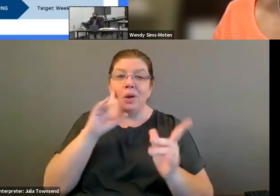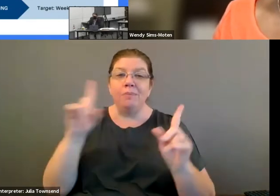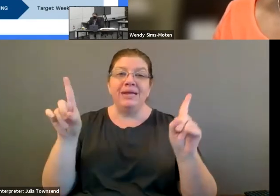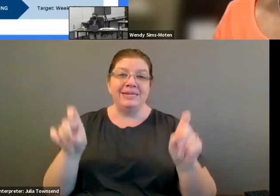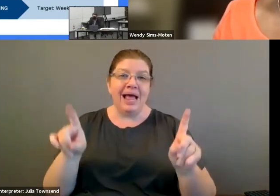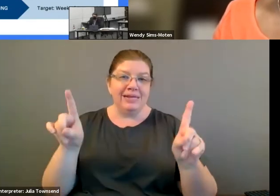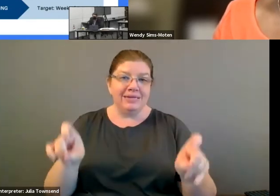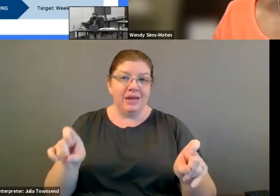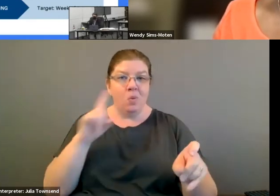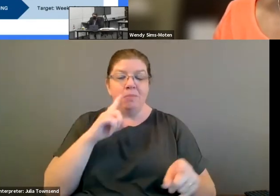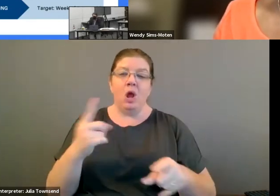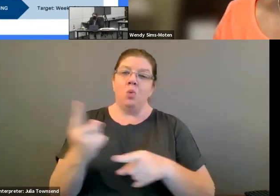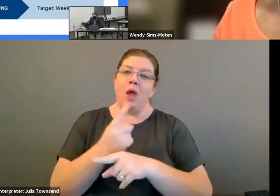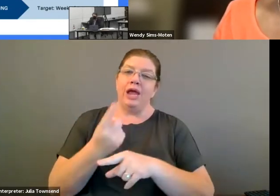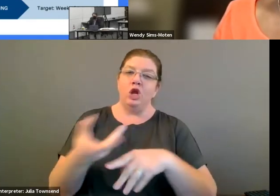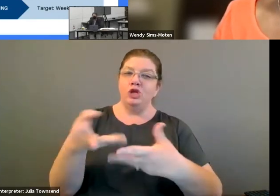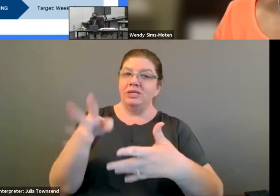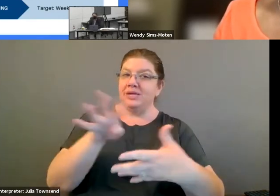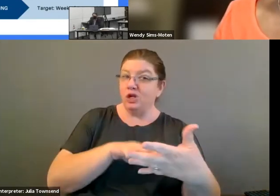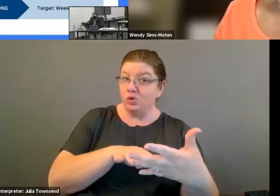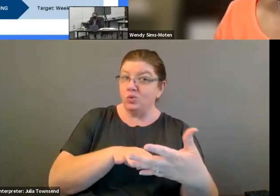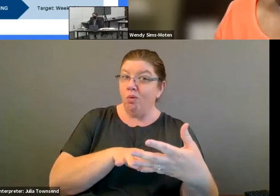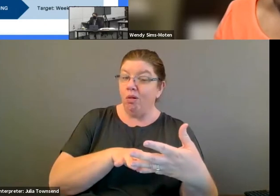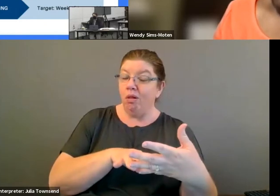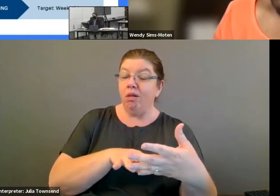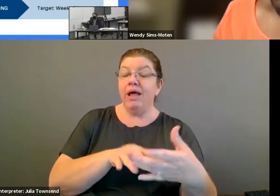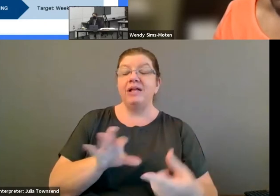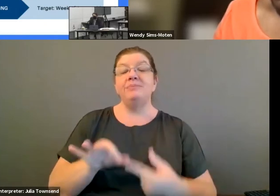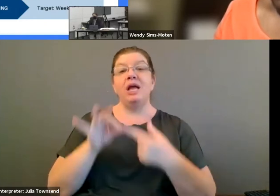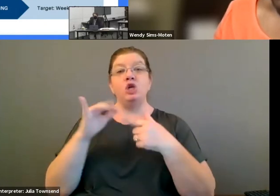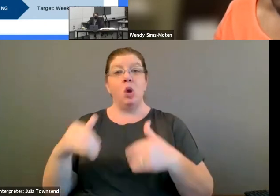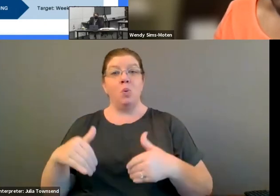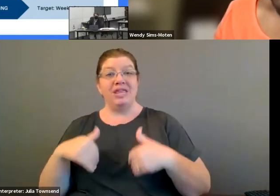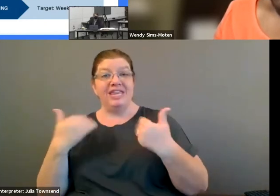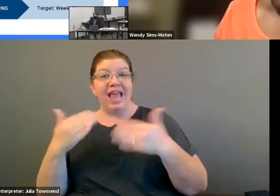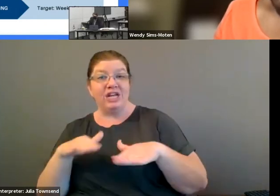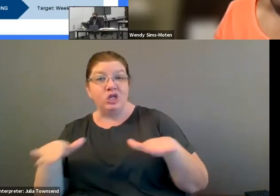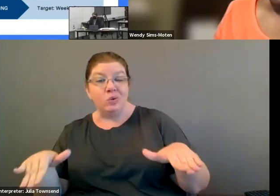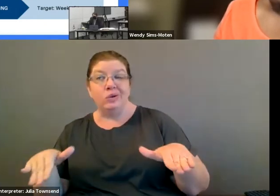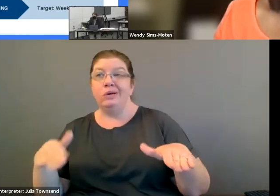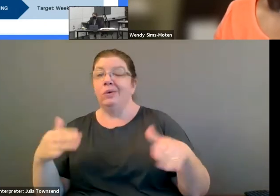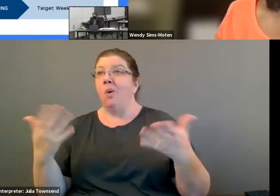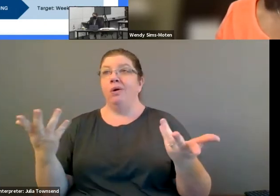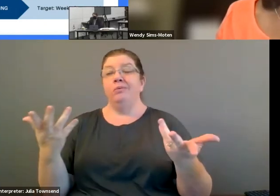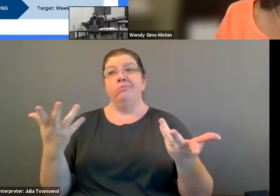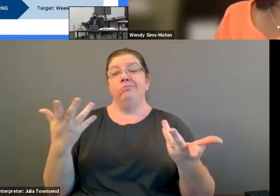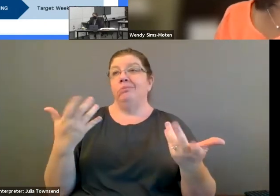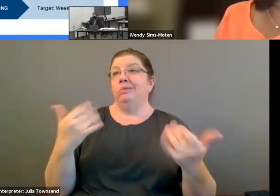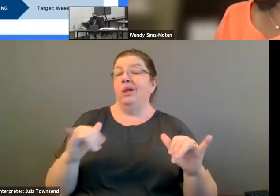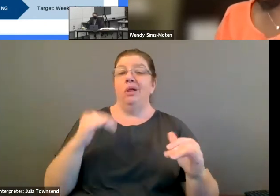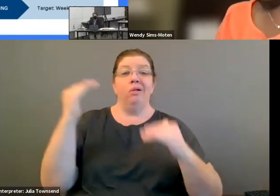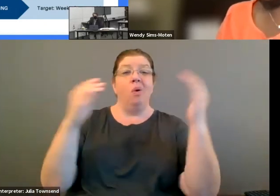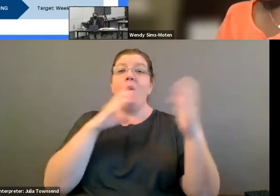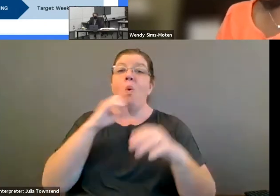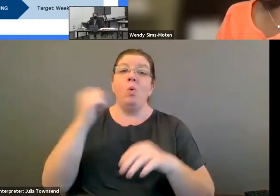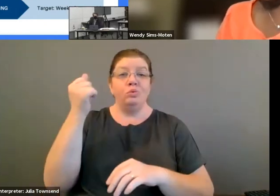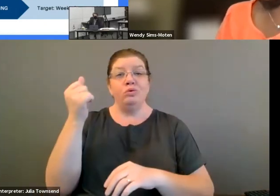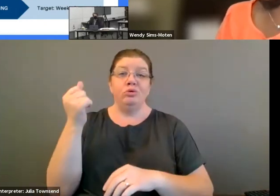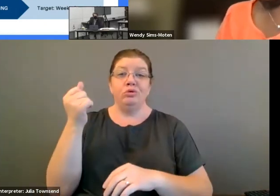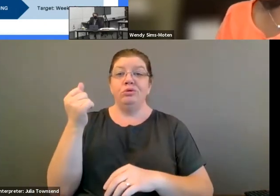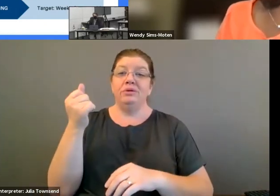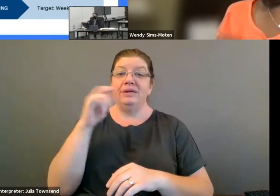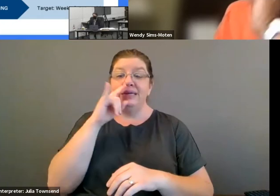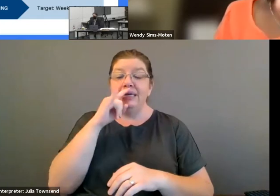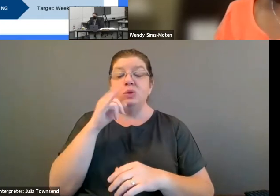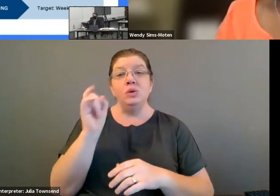We'll be on a regular schedule. And I think especially with younger ones or even older kids who